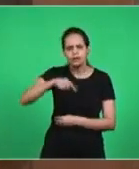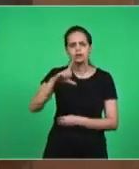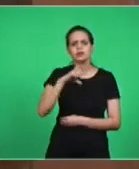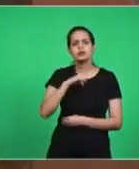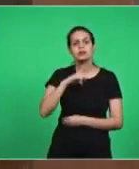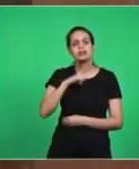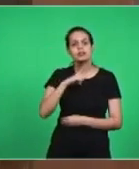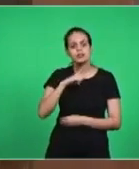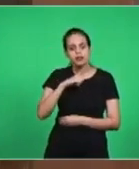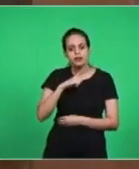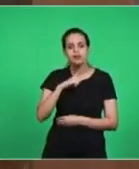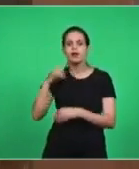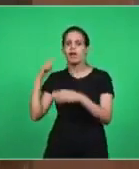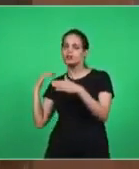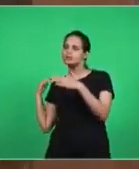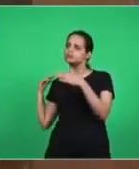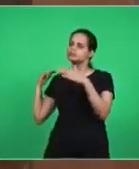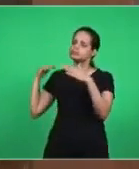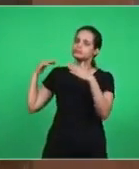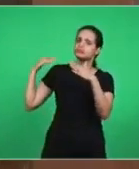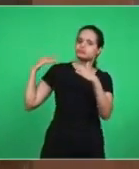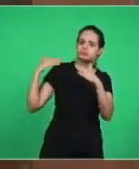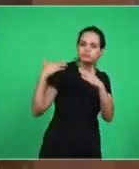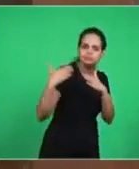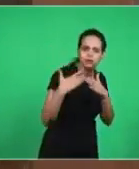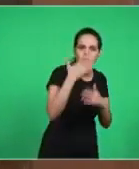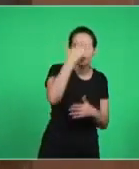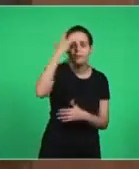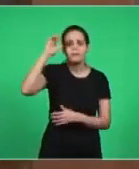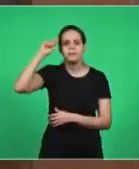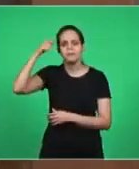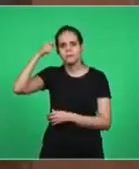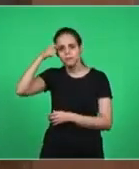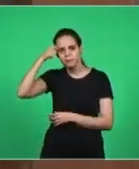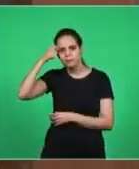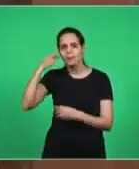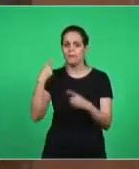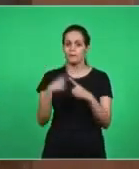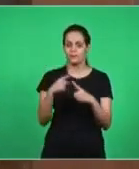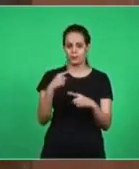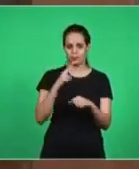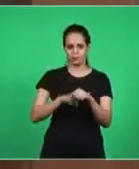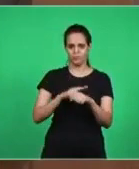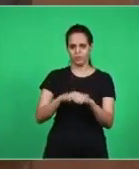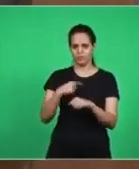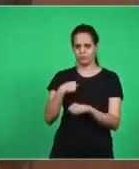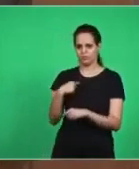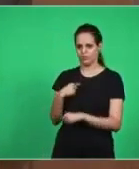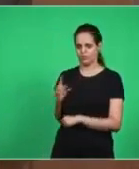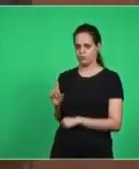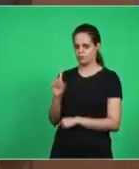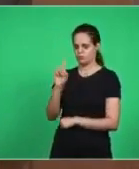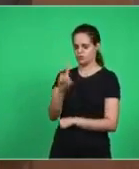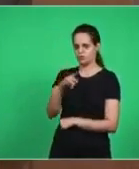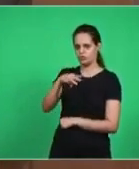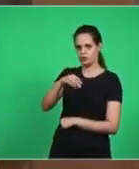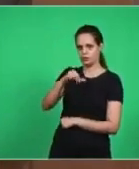that exists comes from the part of the blacks. When I go to the immigration,